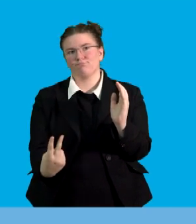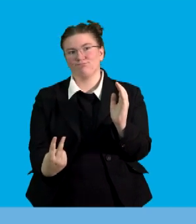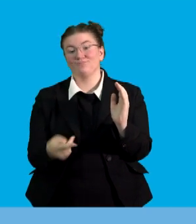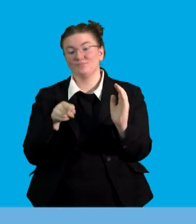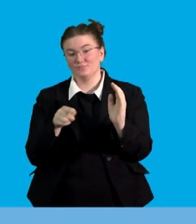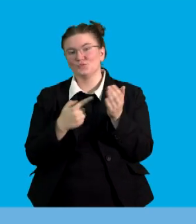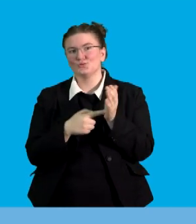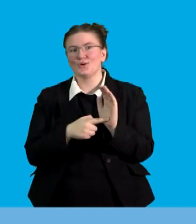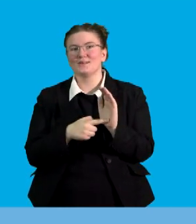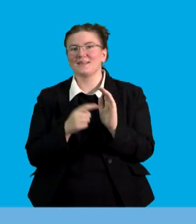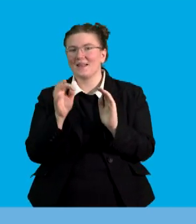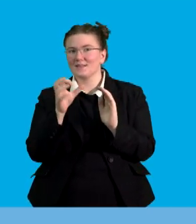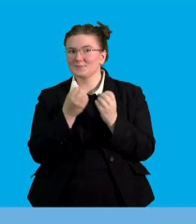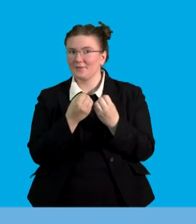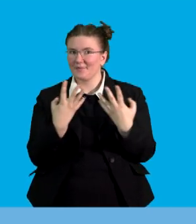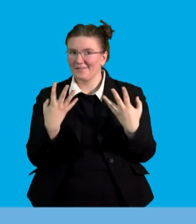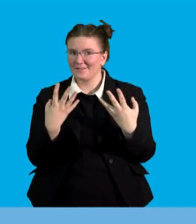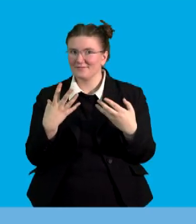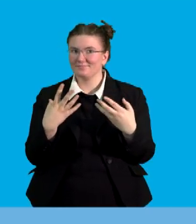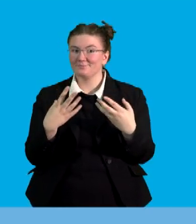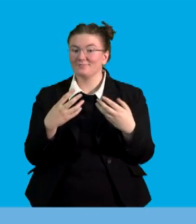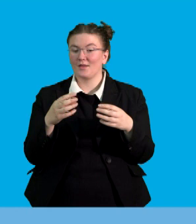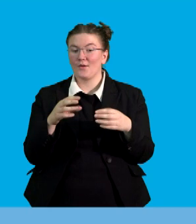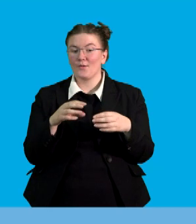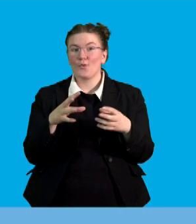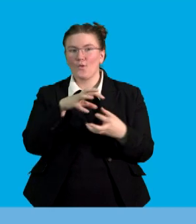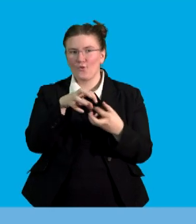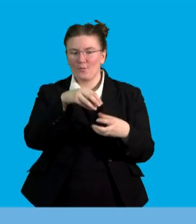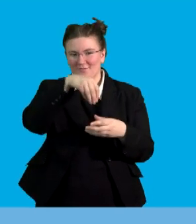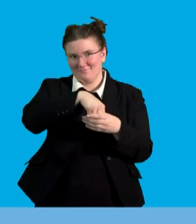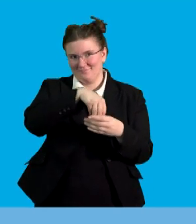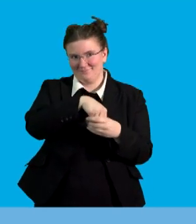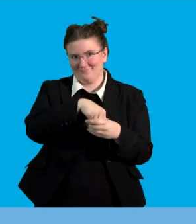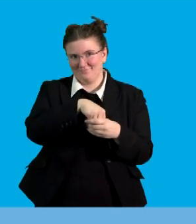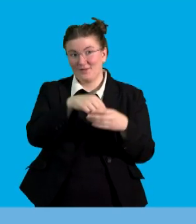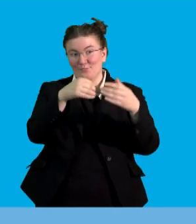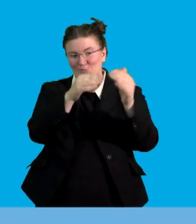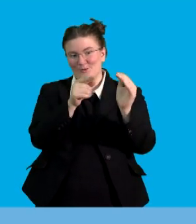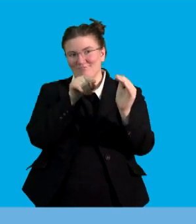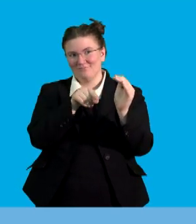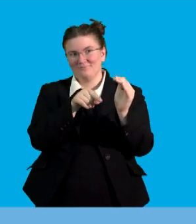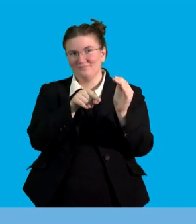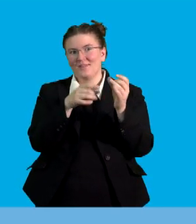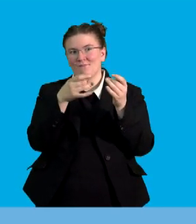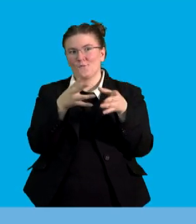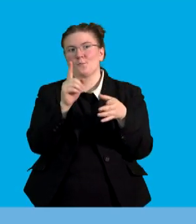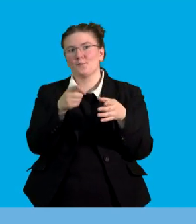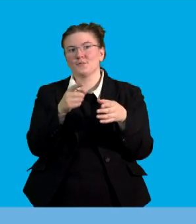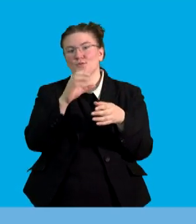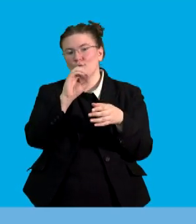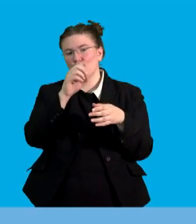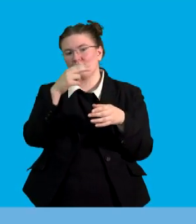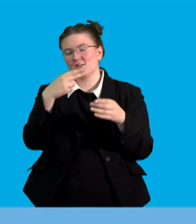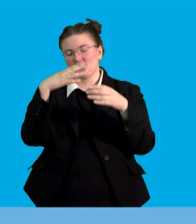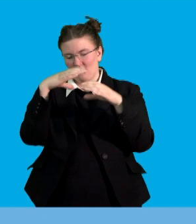the subscript tells us how many atoms we have in that particular compound. So now this bracket tells us that we need to only